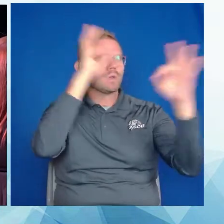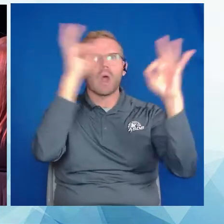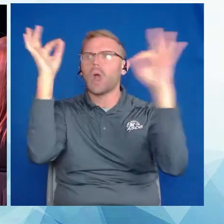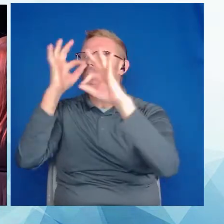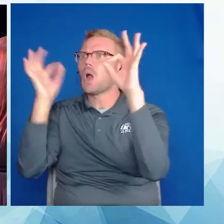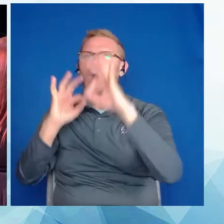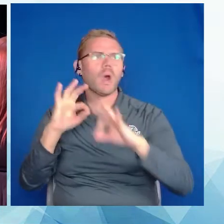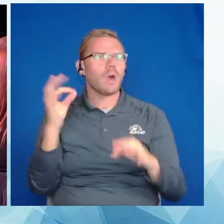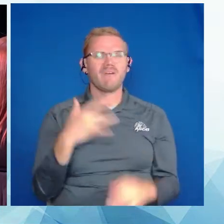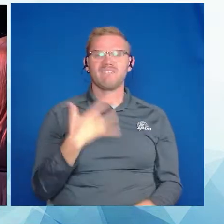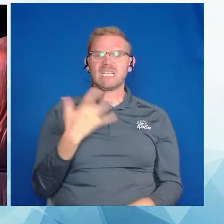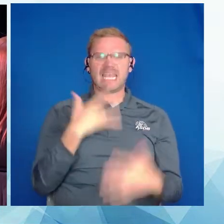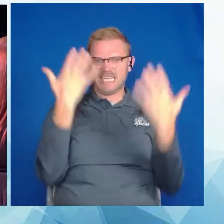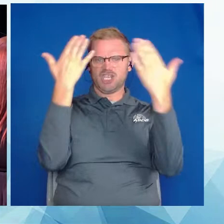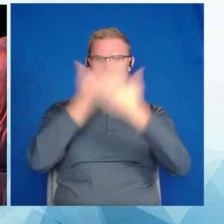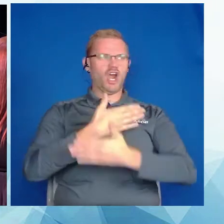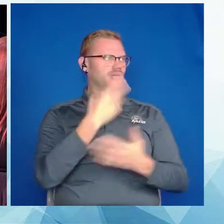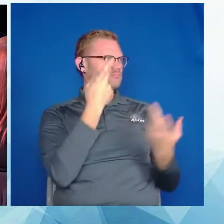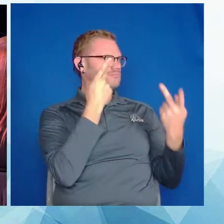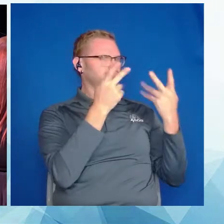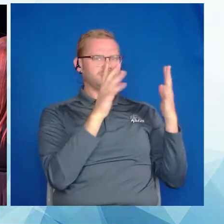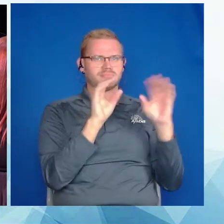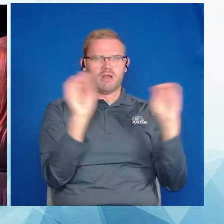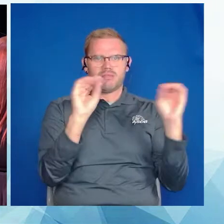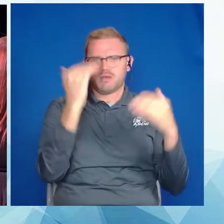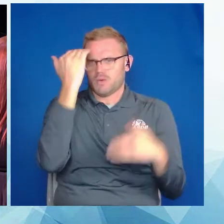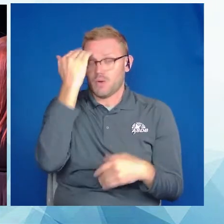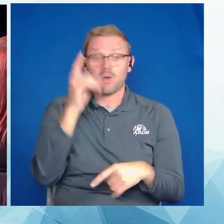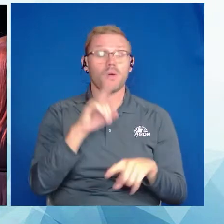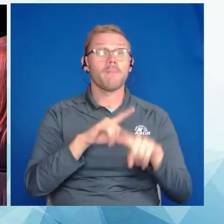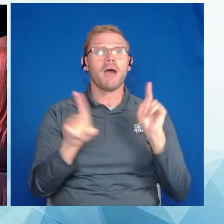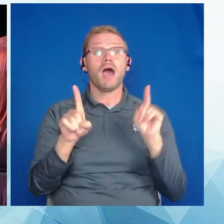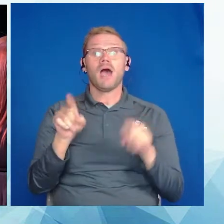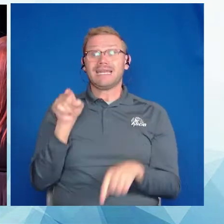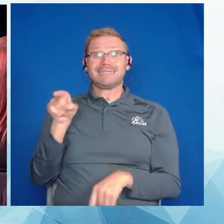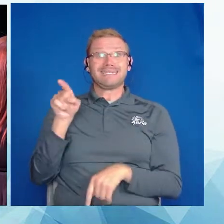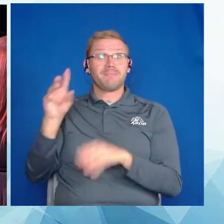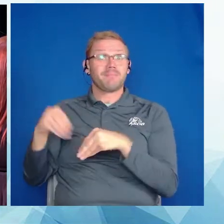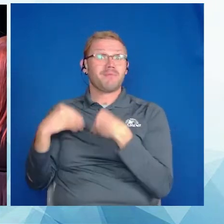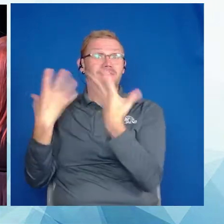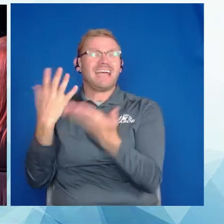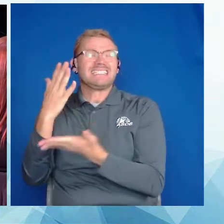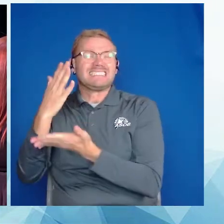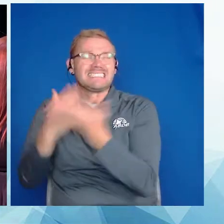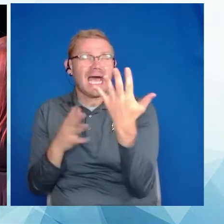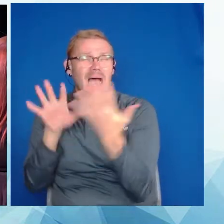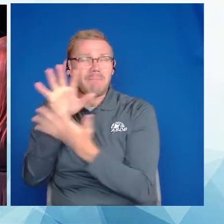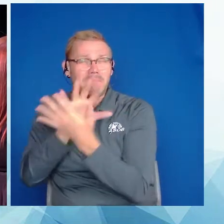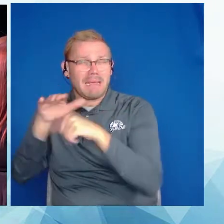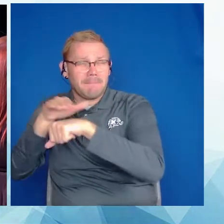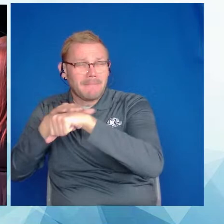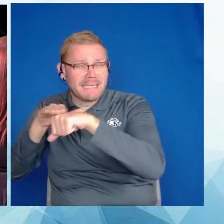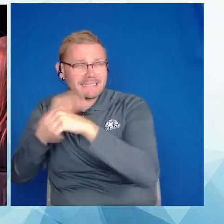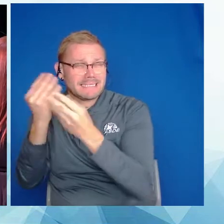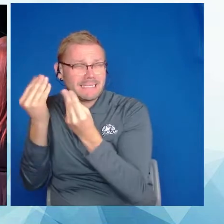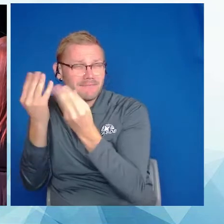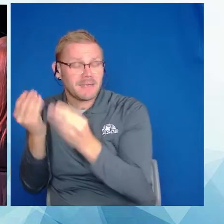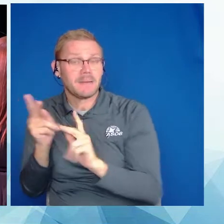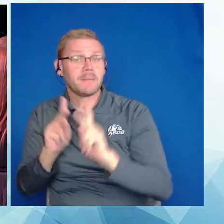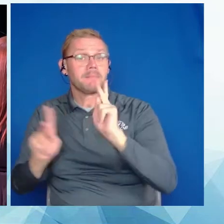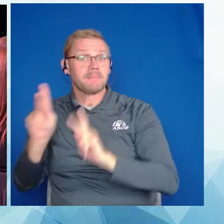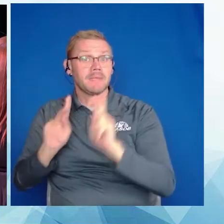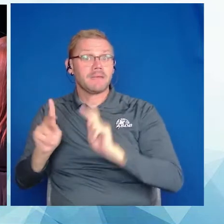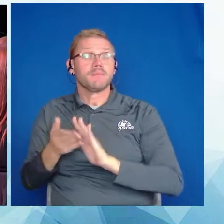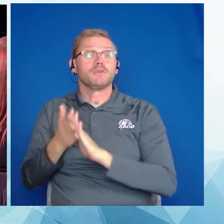dark. And then, when you only provide some information, people